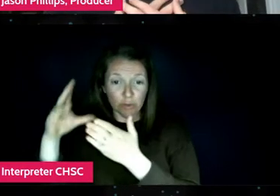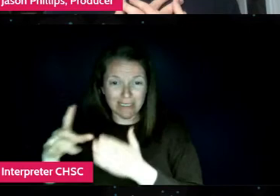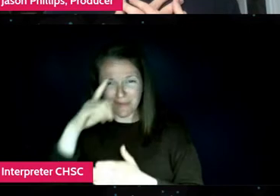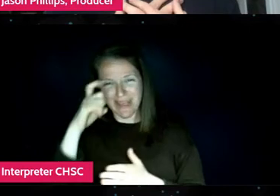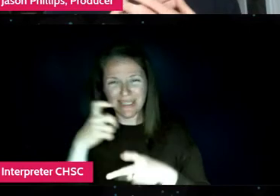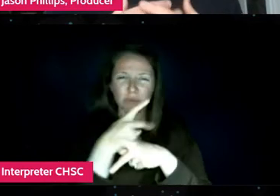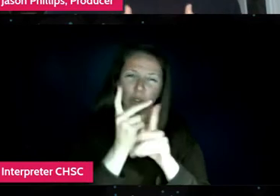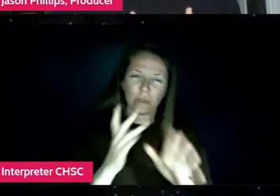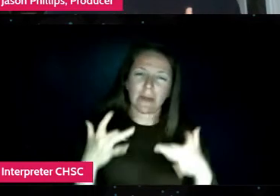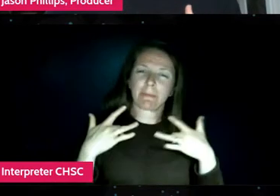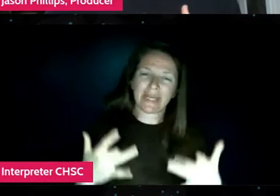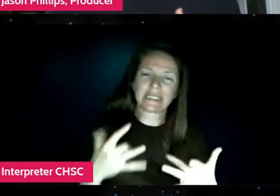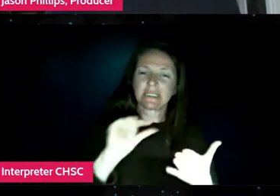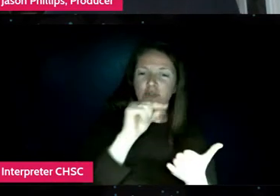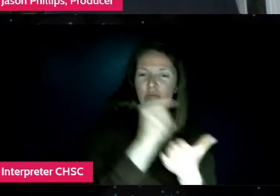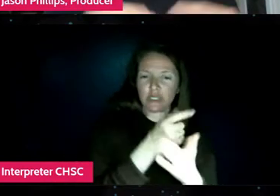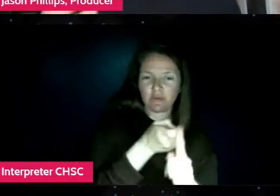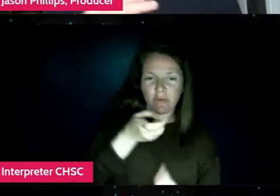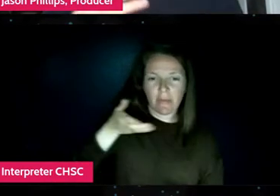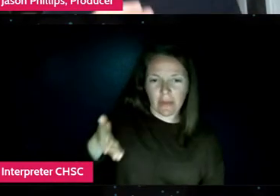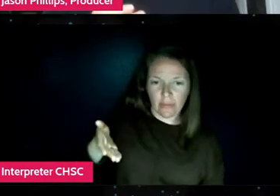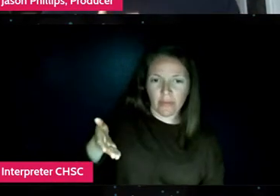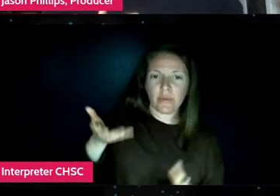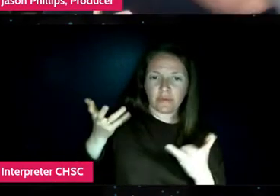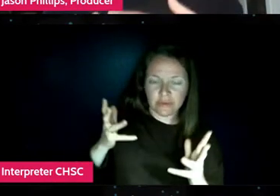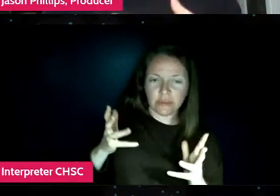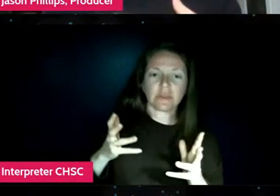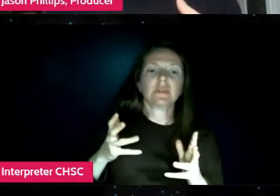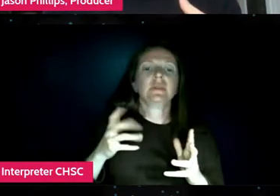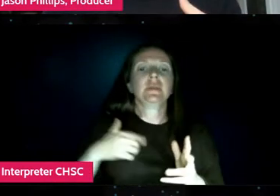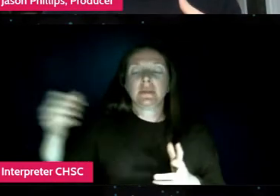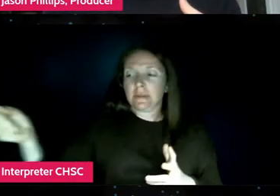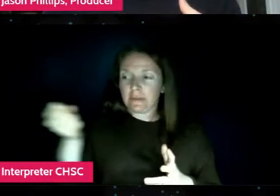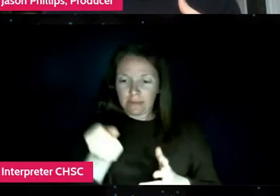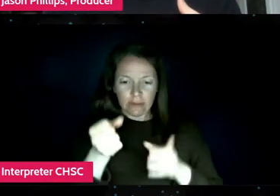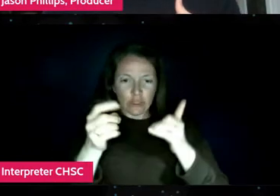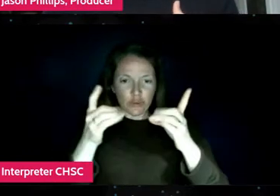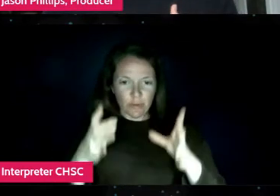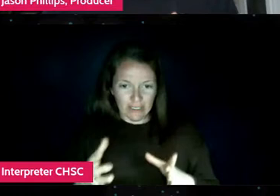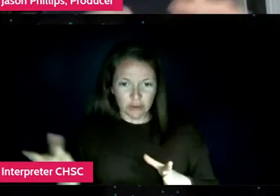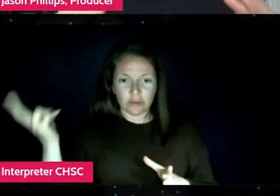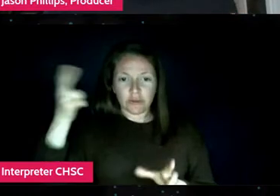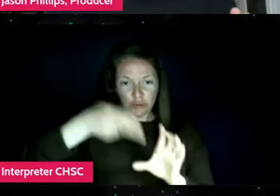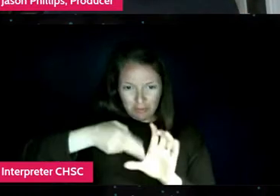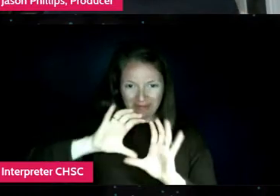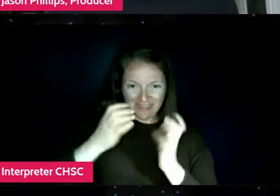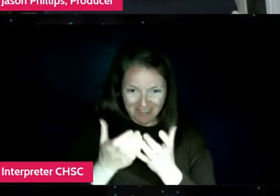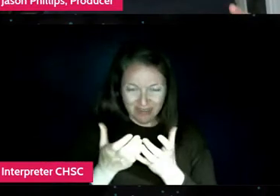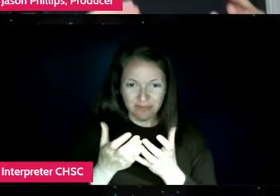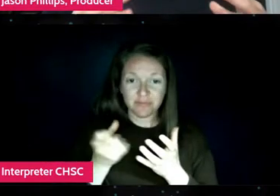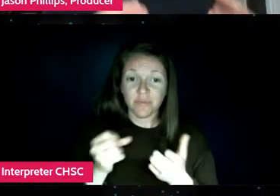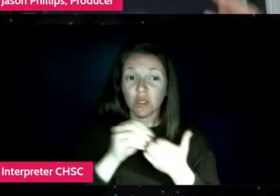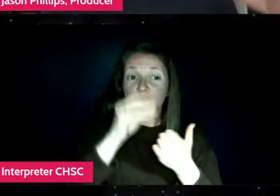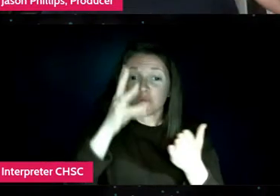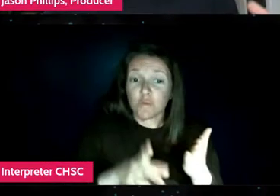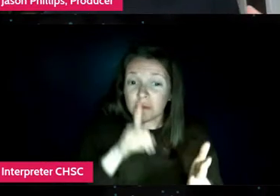usually alumni. And then we bring on the directors into the class. And so the students of this are actually just the writers